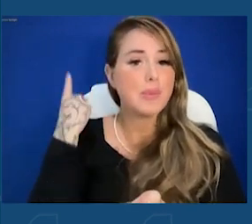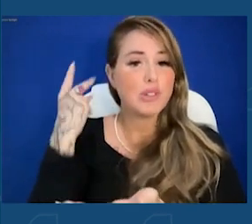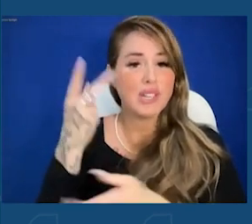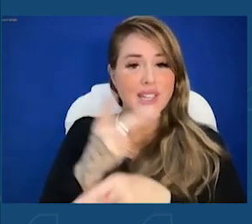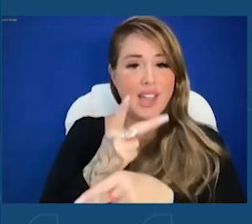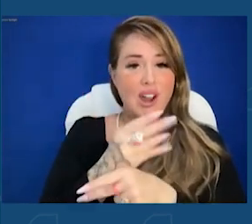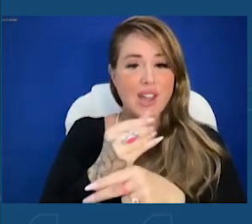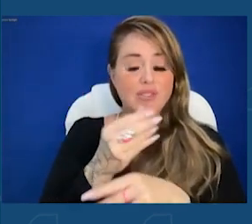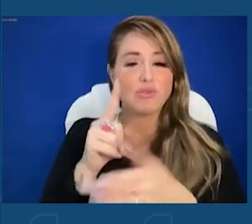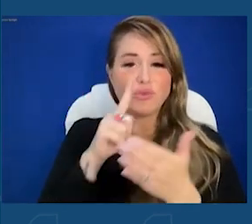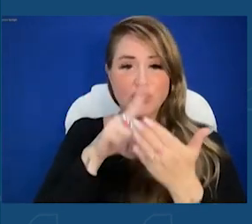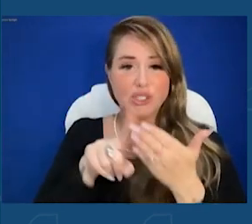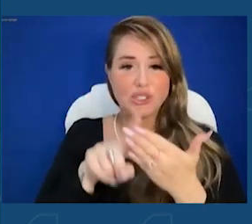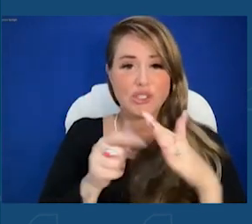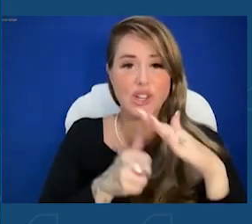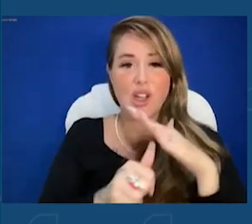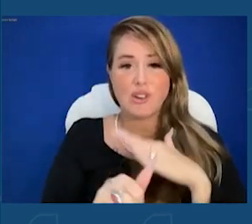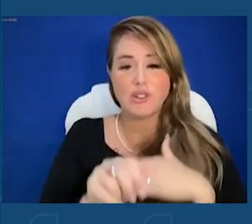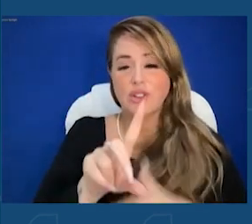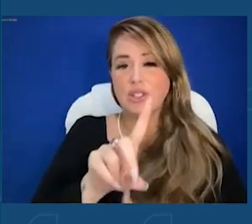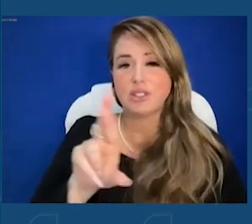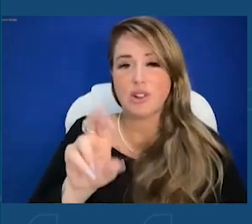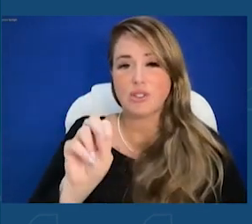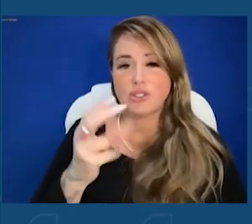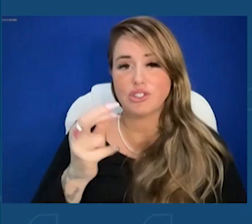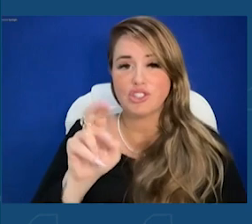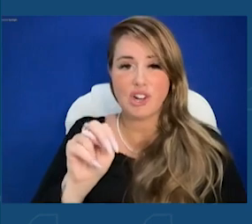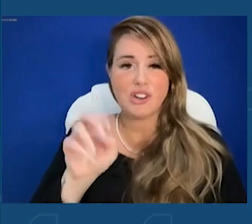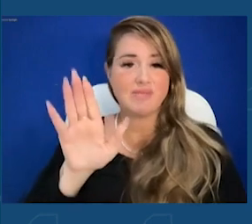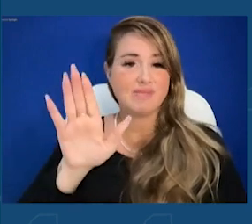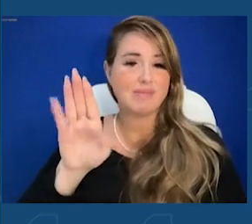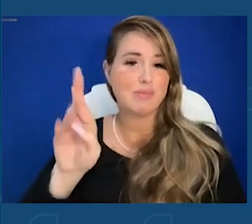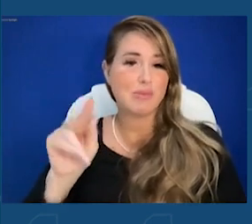the leadership of Dr. Sharon Bragman.